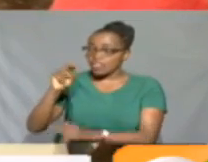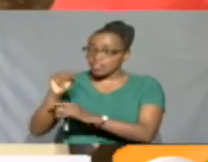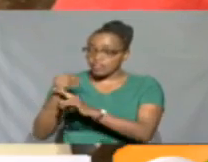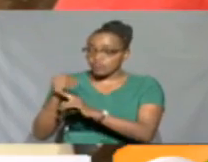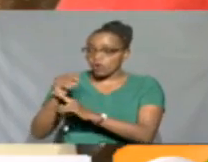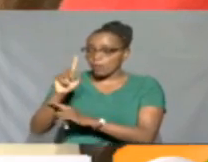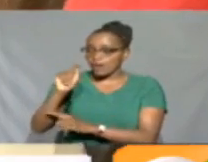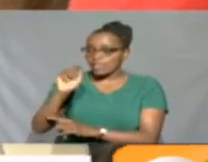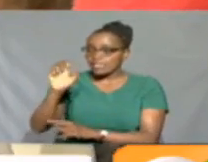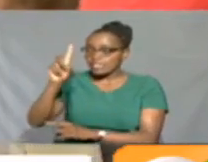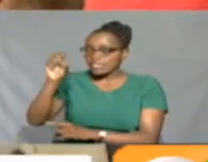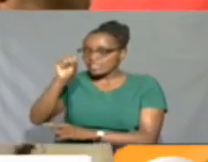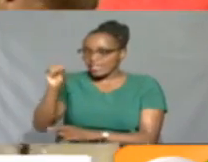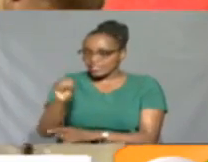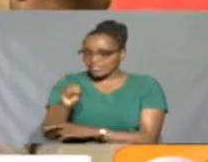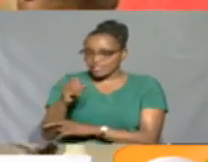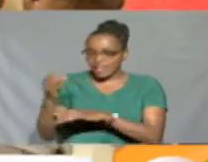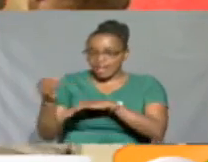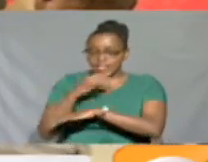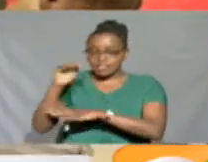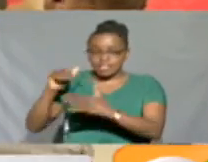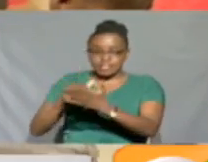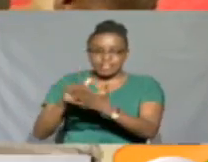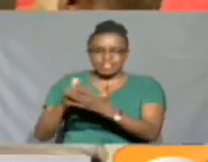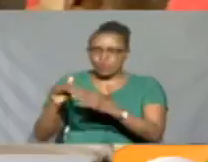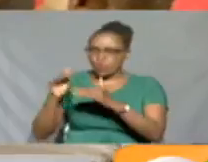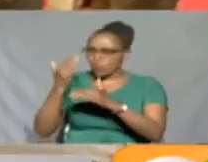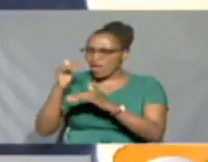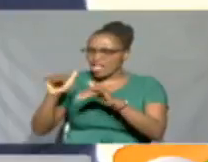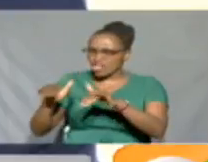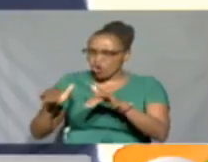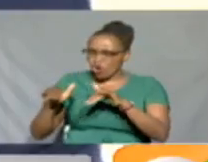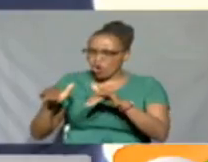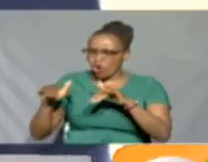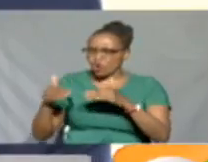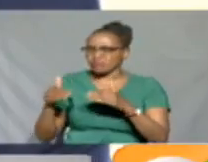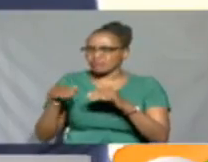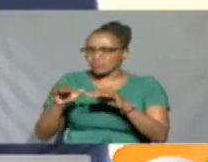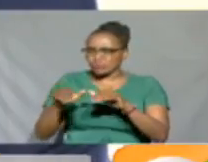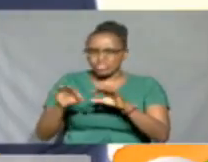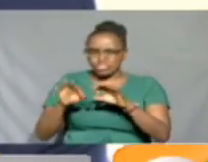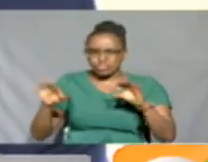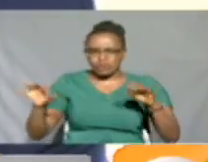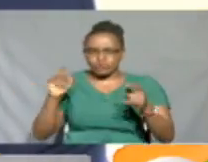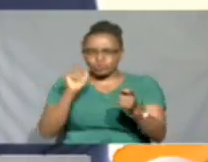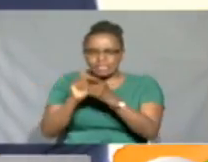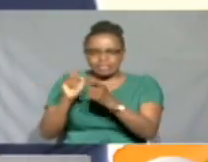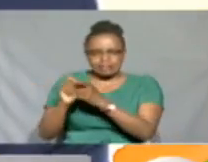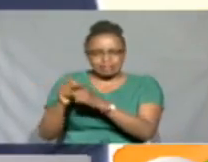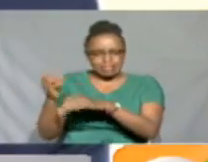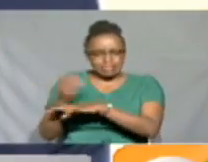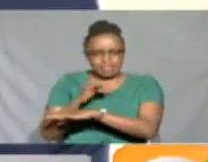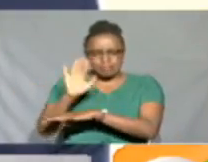an oncologist. Why does it take so long to diagnose cancer from your experience?